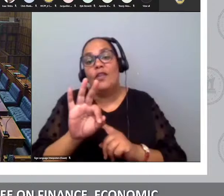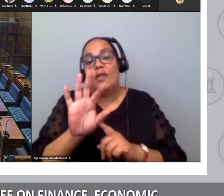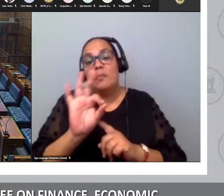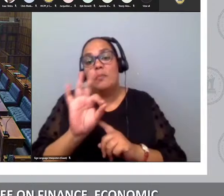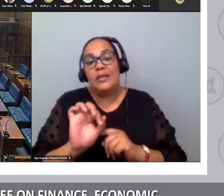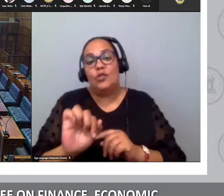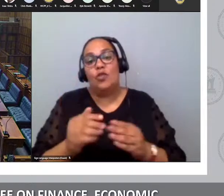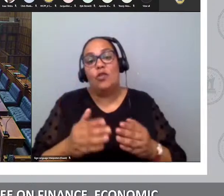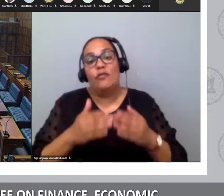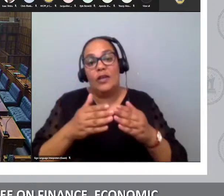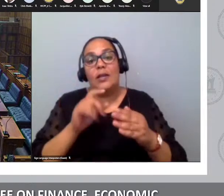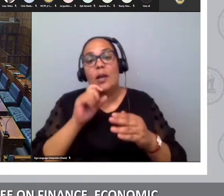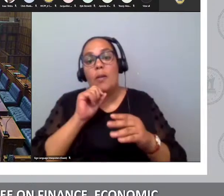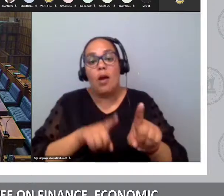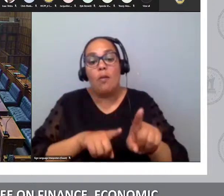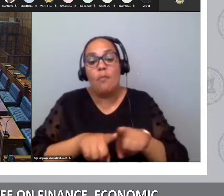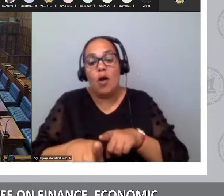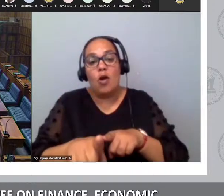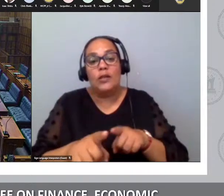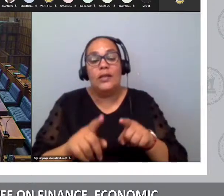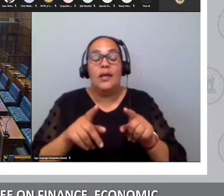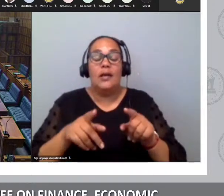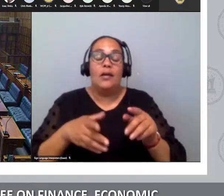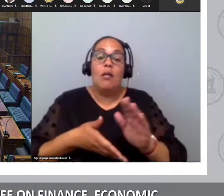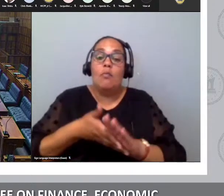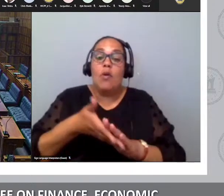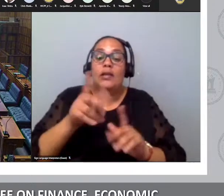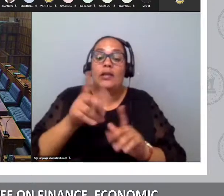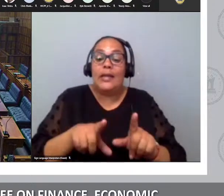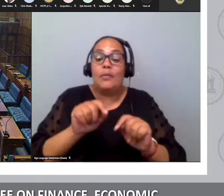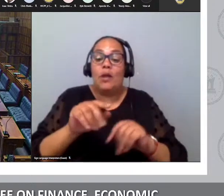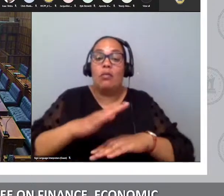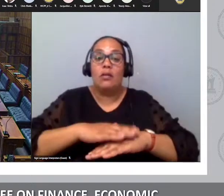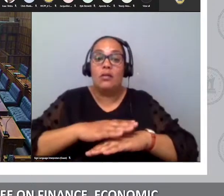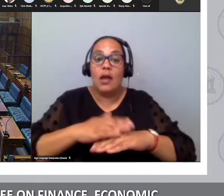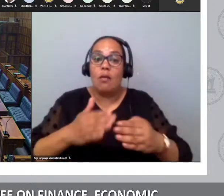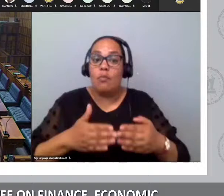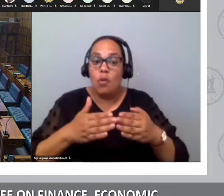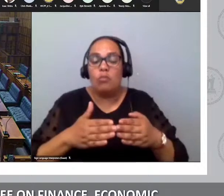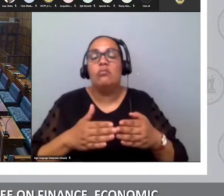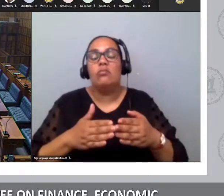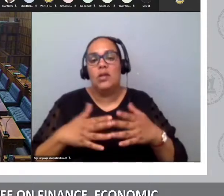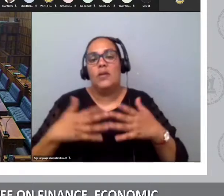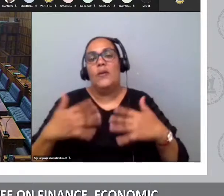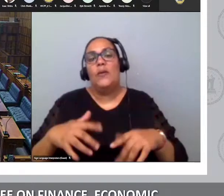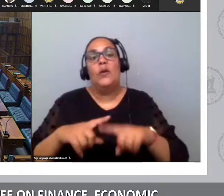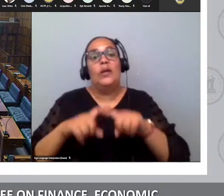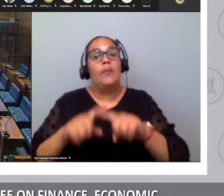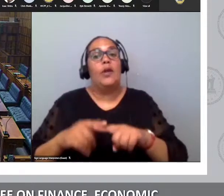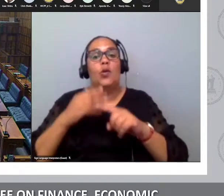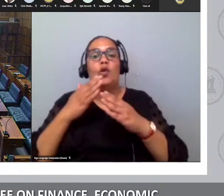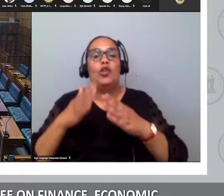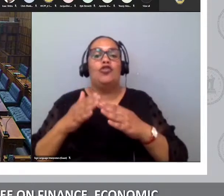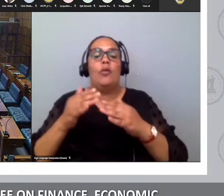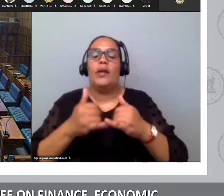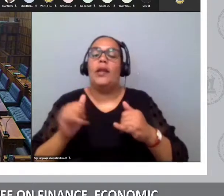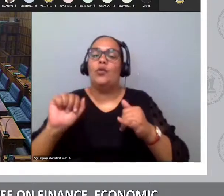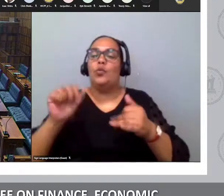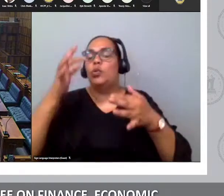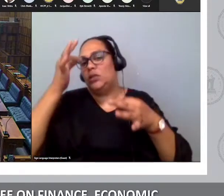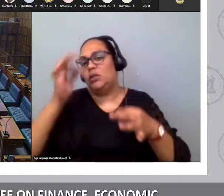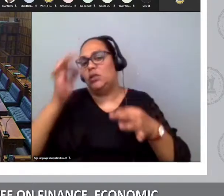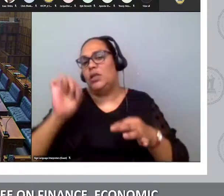of the vessels that bypass the port of Cape Town in that period was solely dependent on the shipping Line's